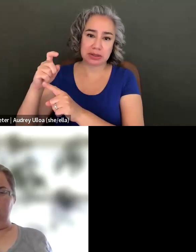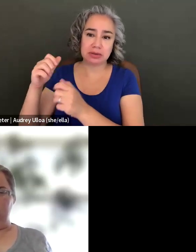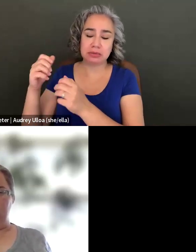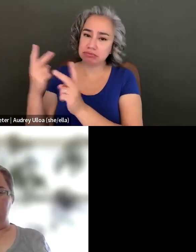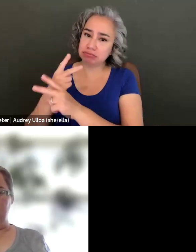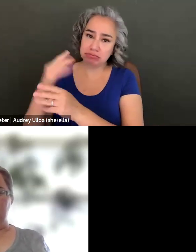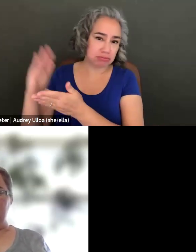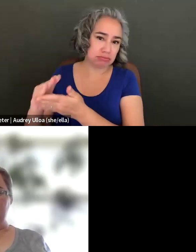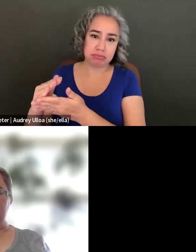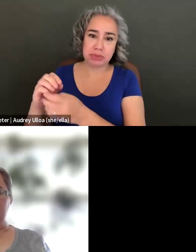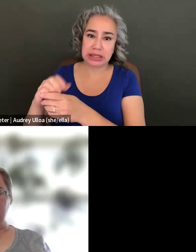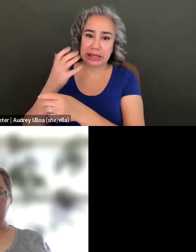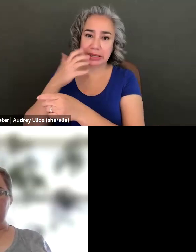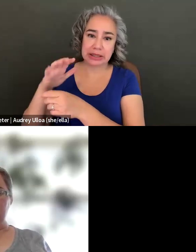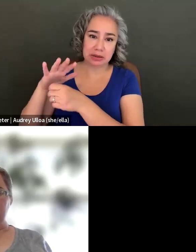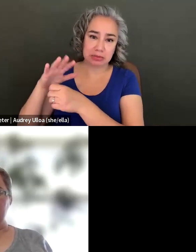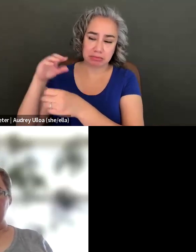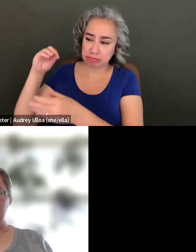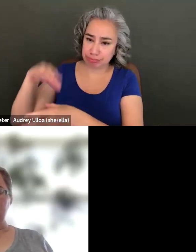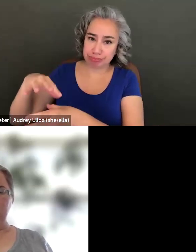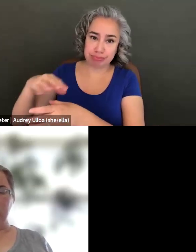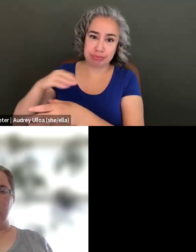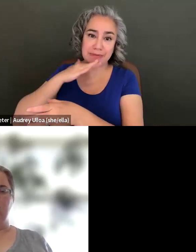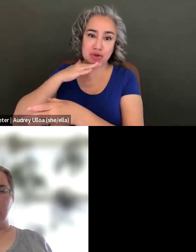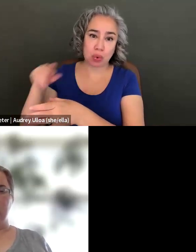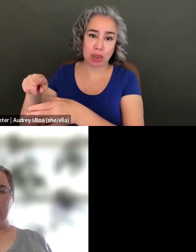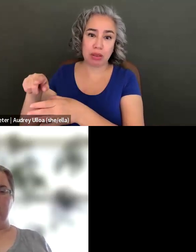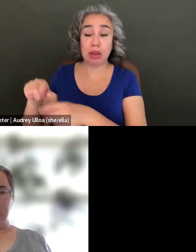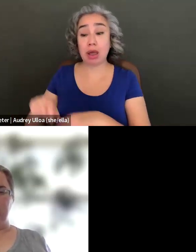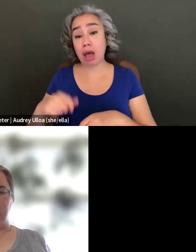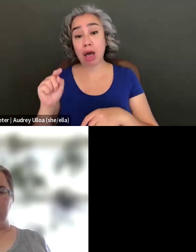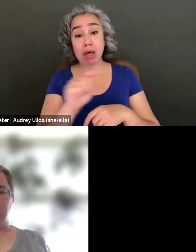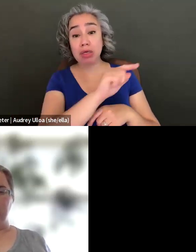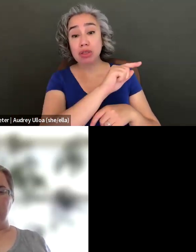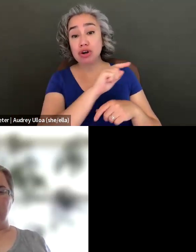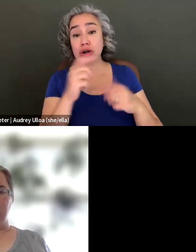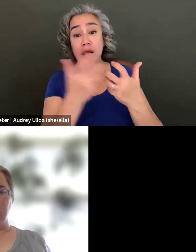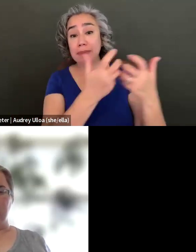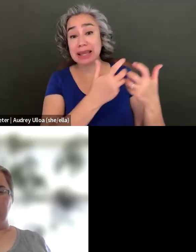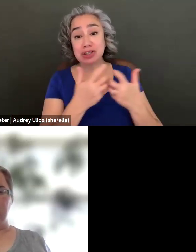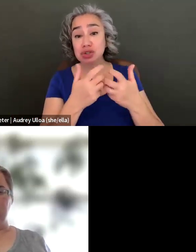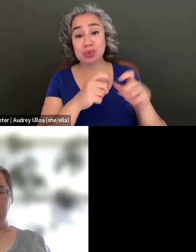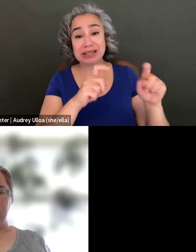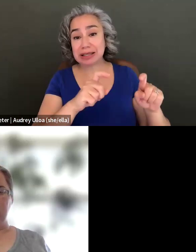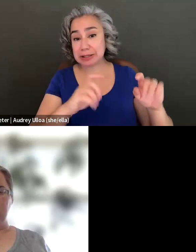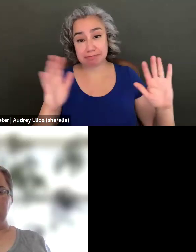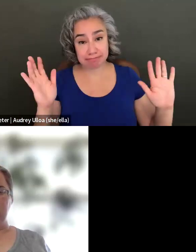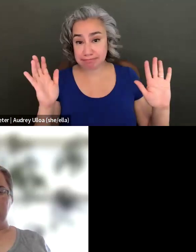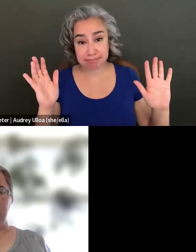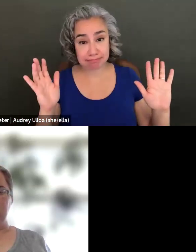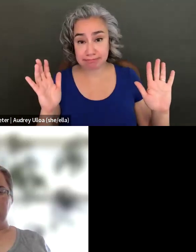stress. This was not reflected in the other soil genotype combinations that we tested in